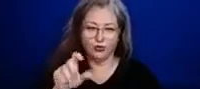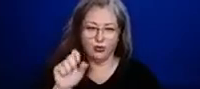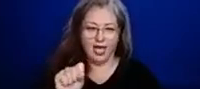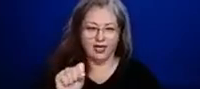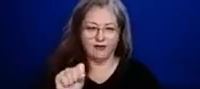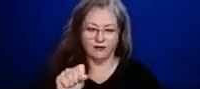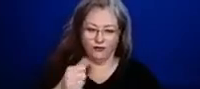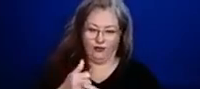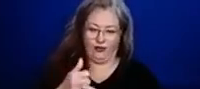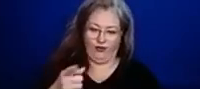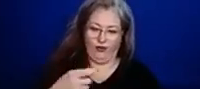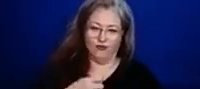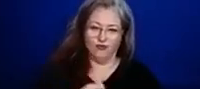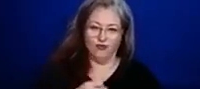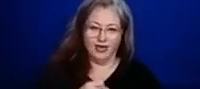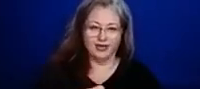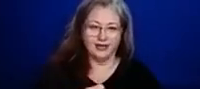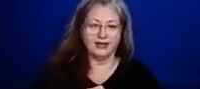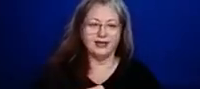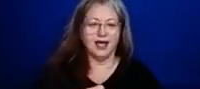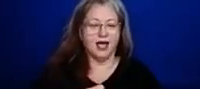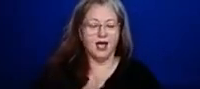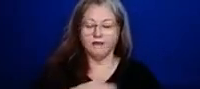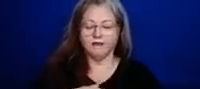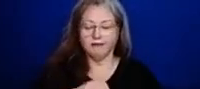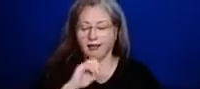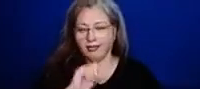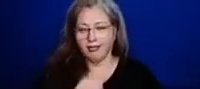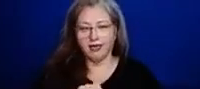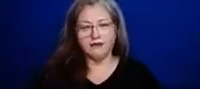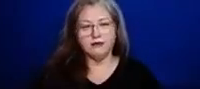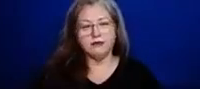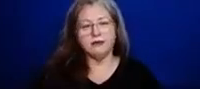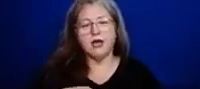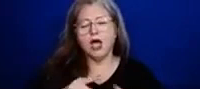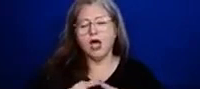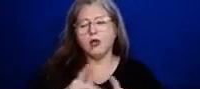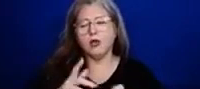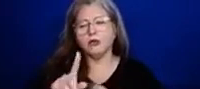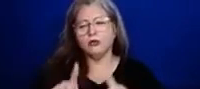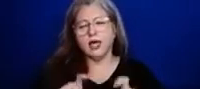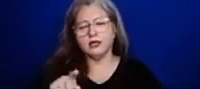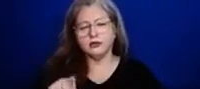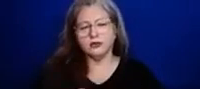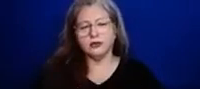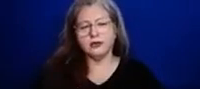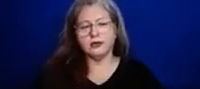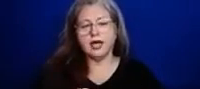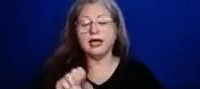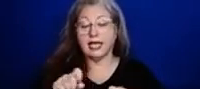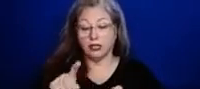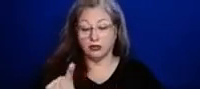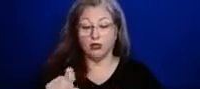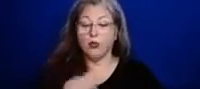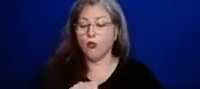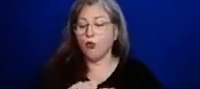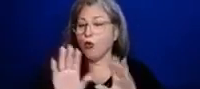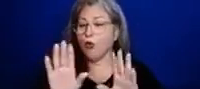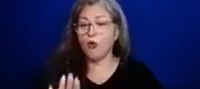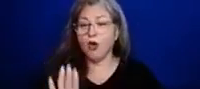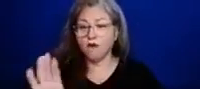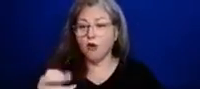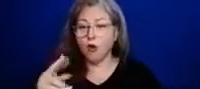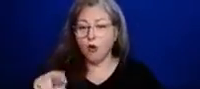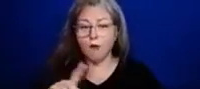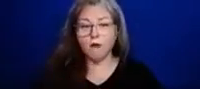know? And I absolutely love that. I also wanted to ask you, besides doing a wonderful work with your own